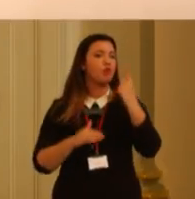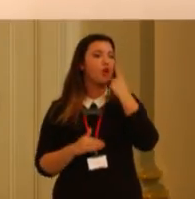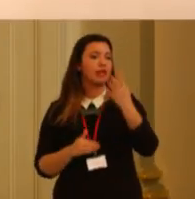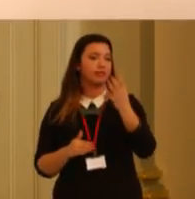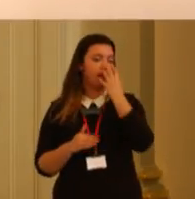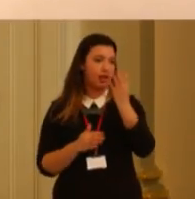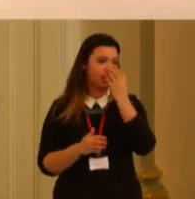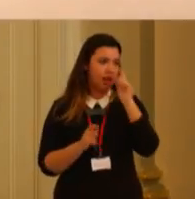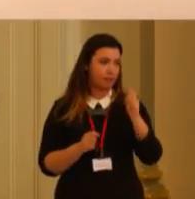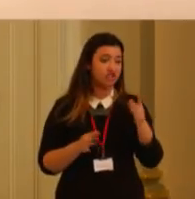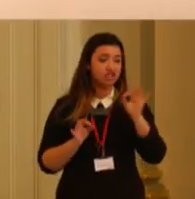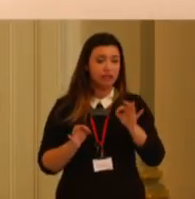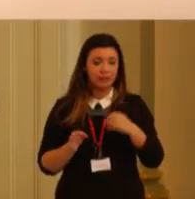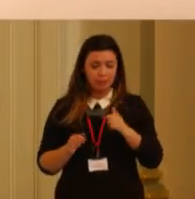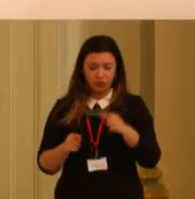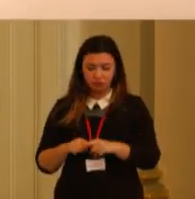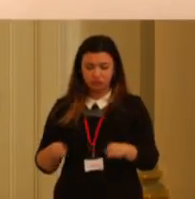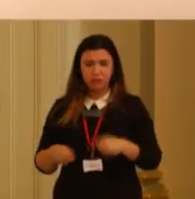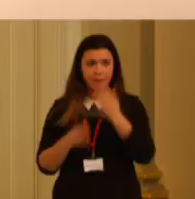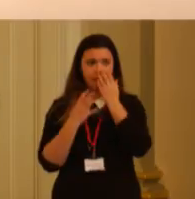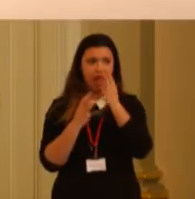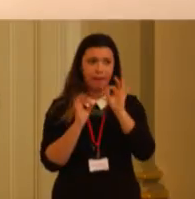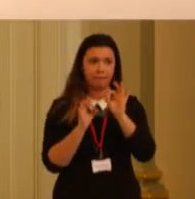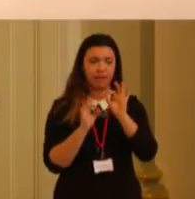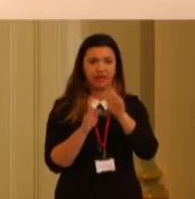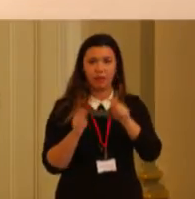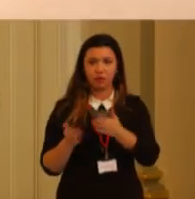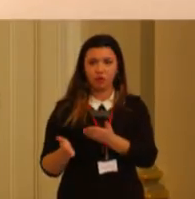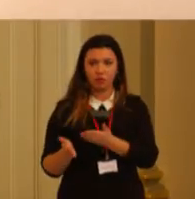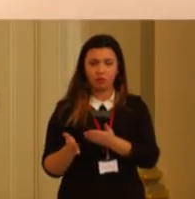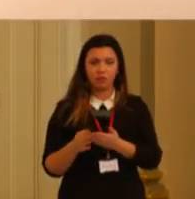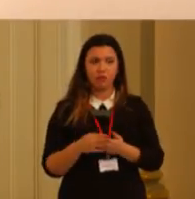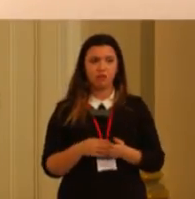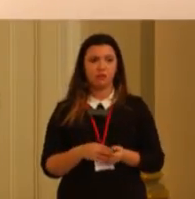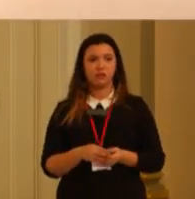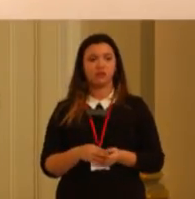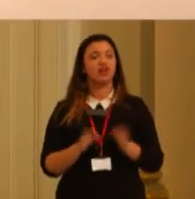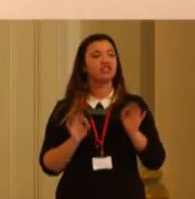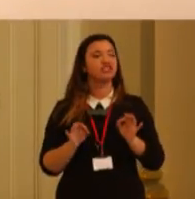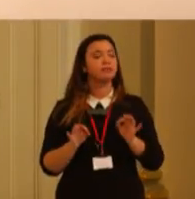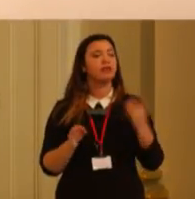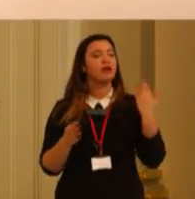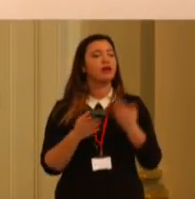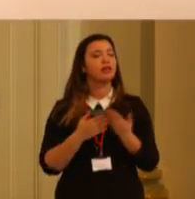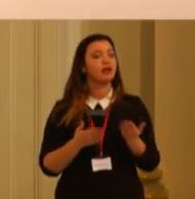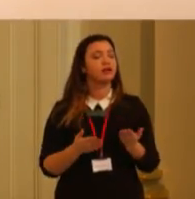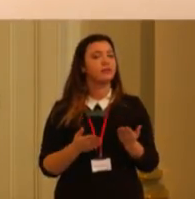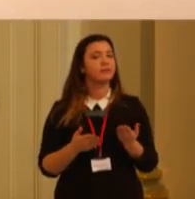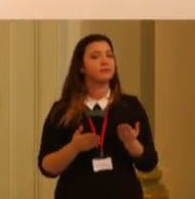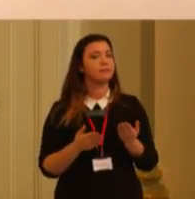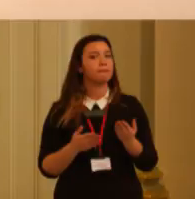part of the change. They always wanted to express themselves and their willingness for change according to